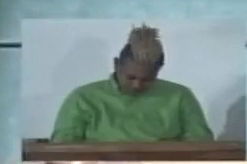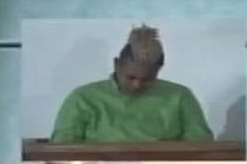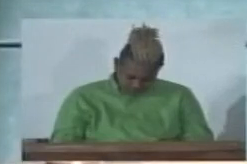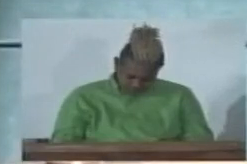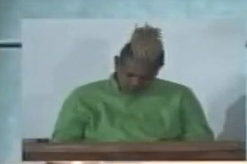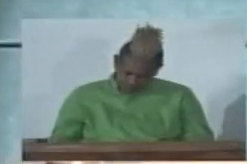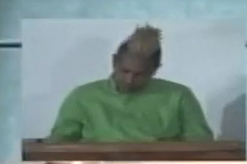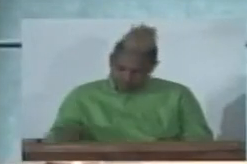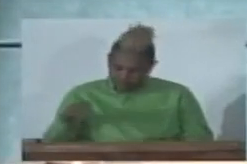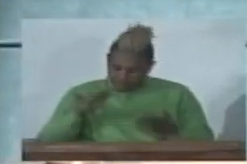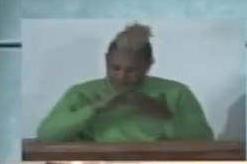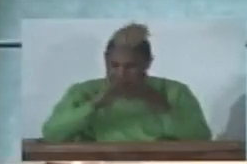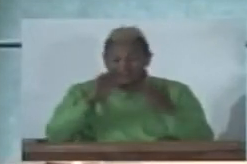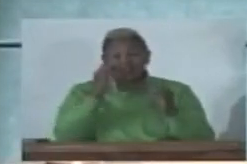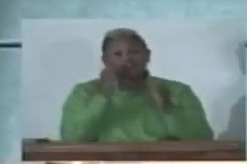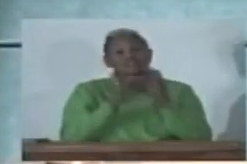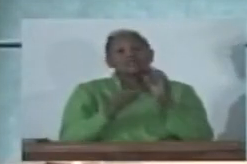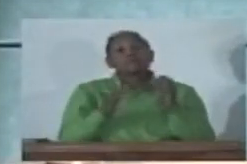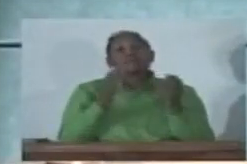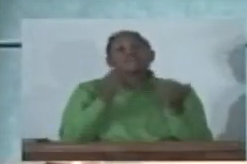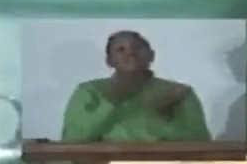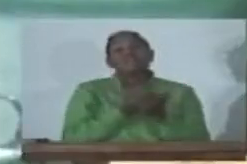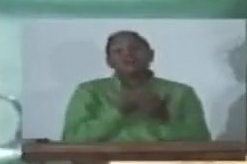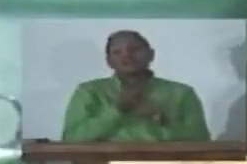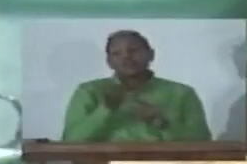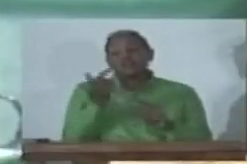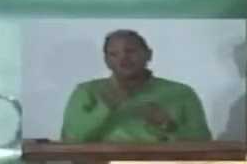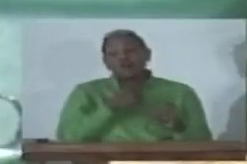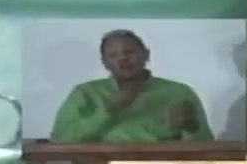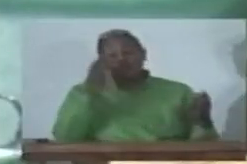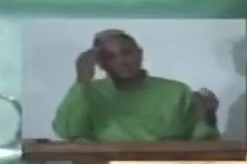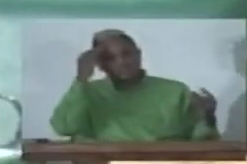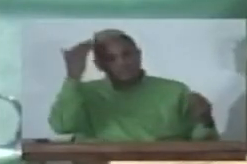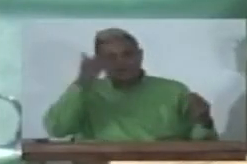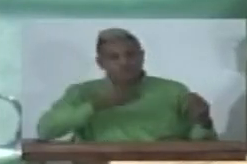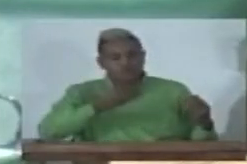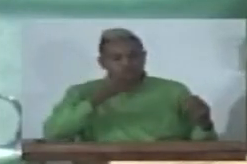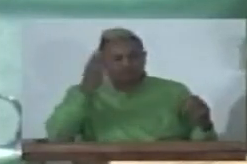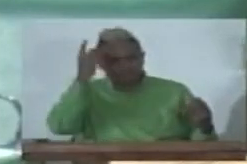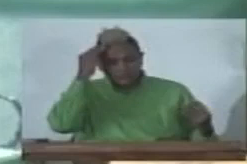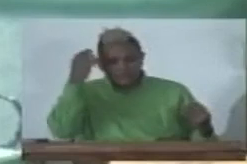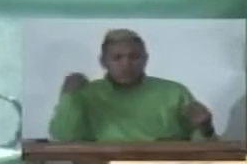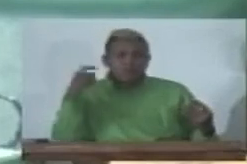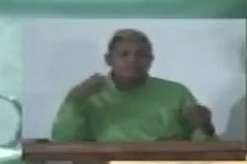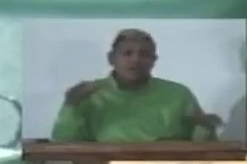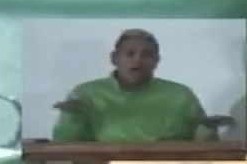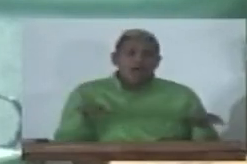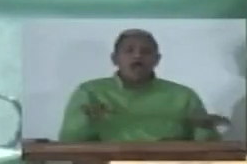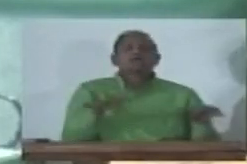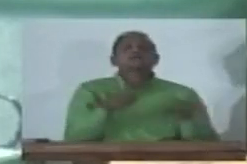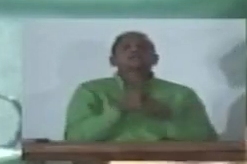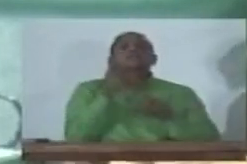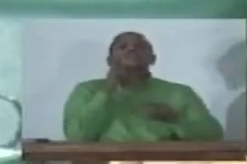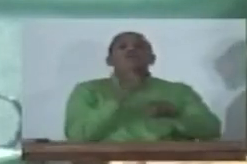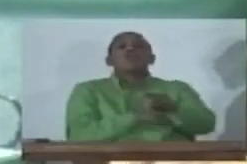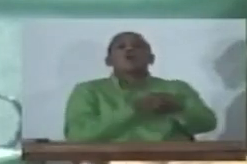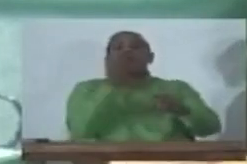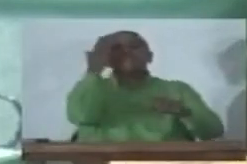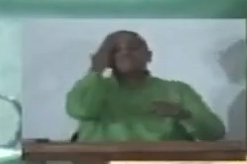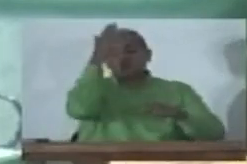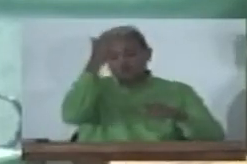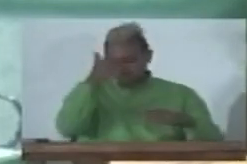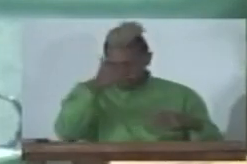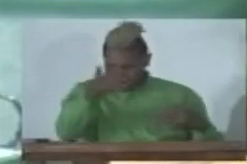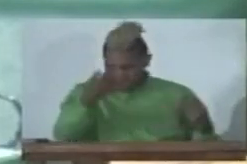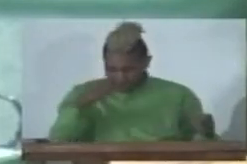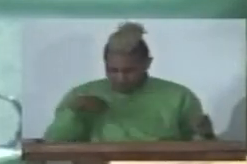put sustainable development at the forefront. And that means we have to think and act for the long term. We have